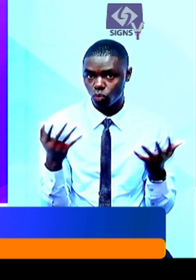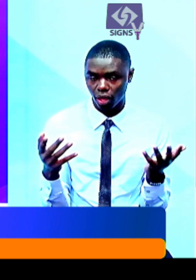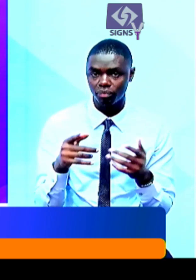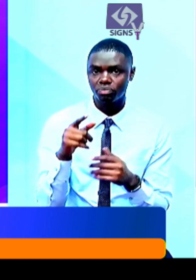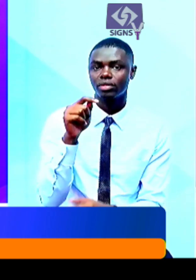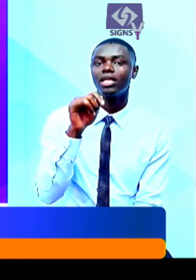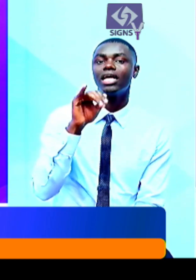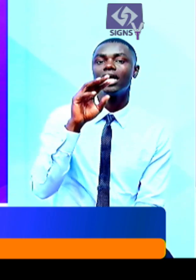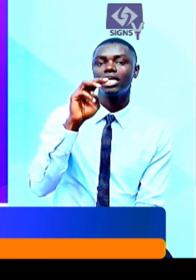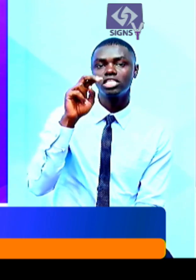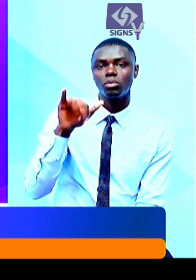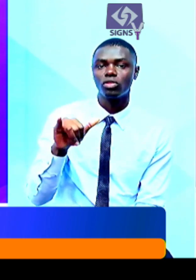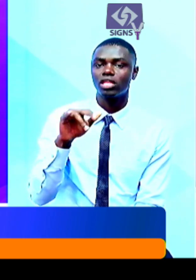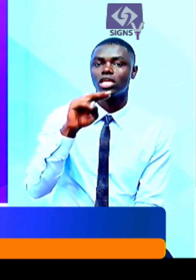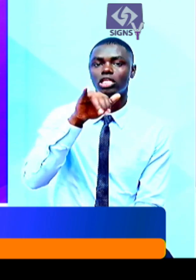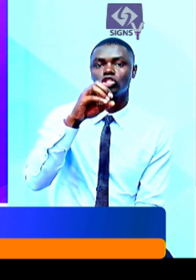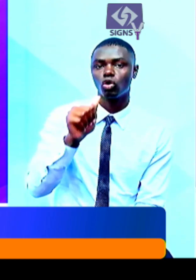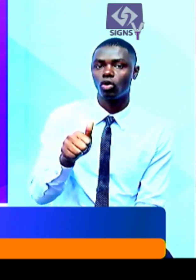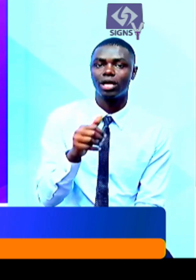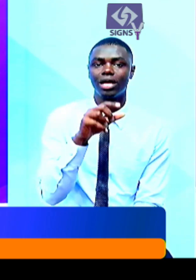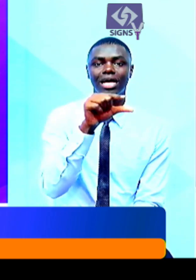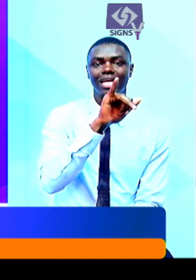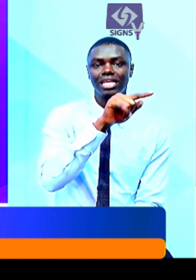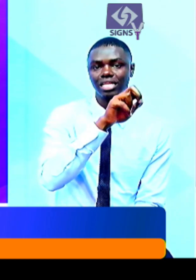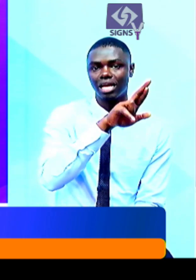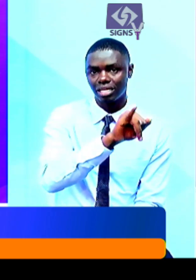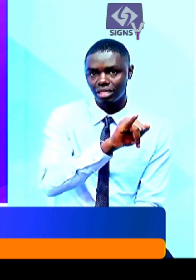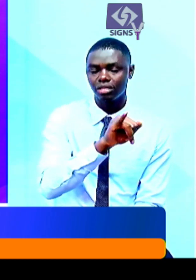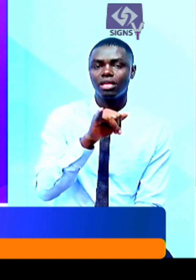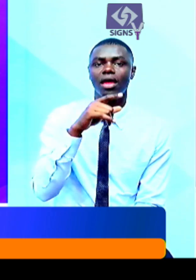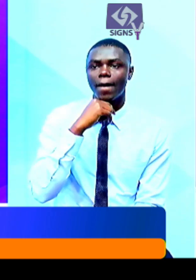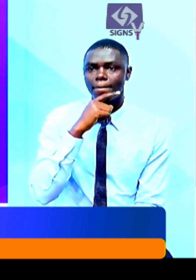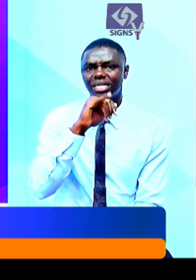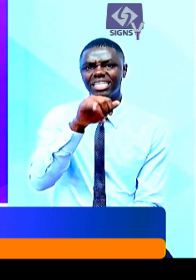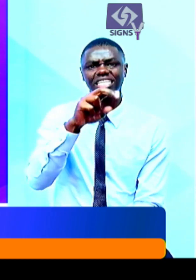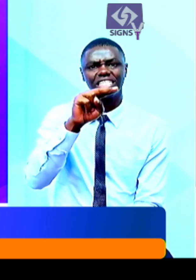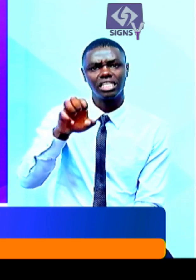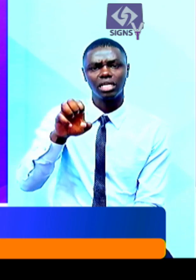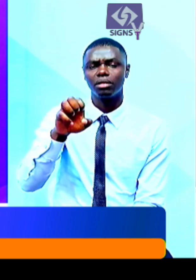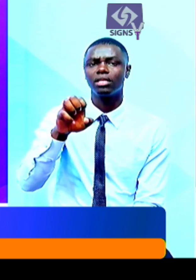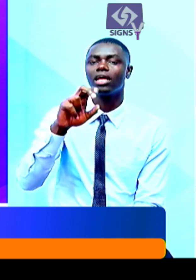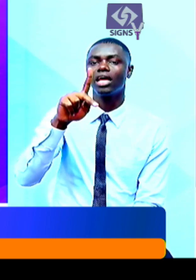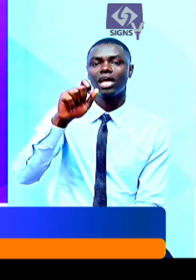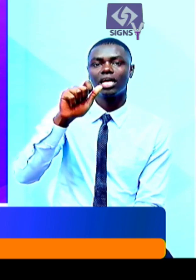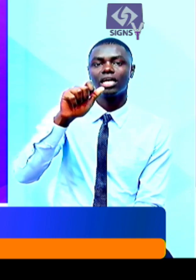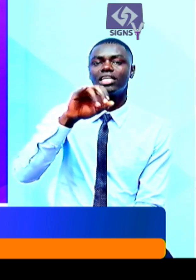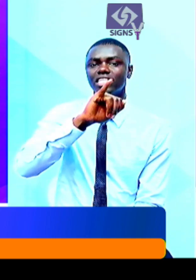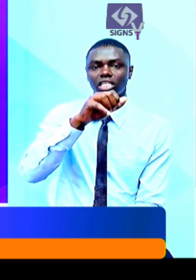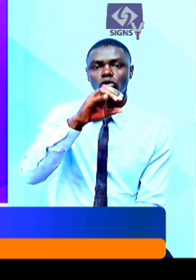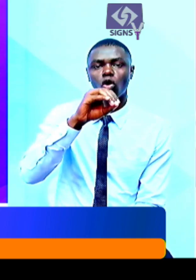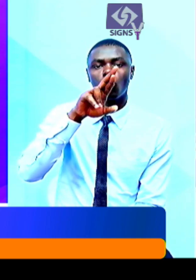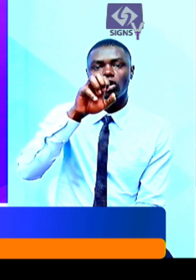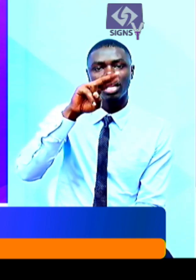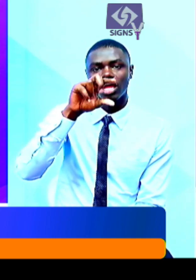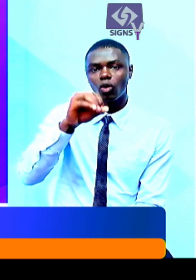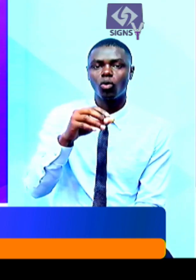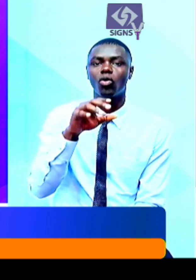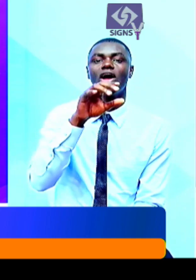Timothy Njoya comes in, guitarists, the guy like James Kariuki, those people, James Orengo, Anyang'